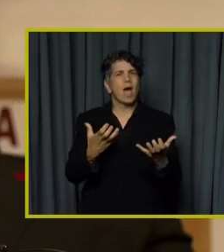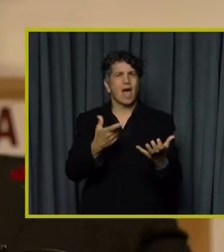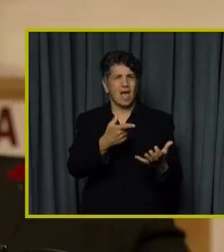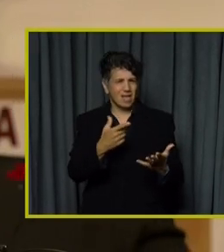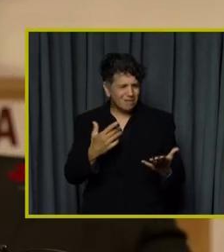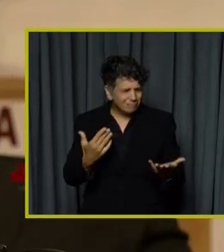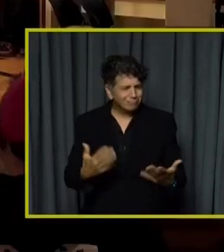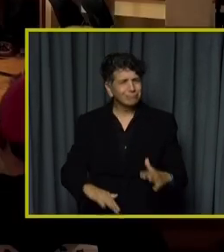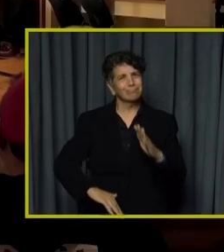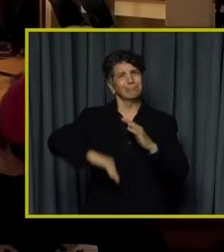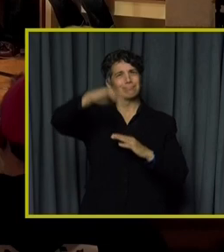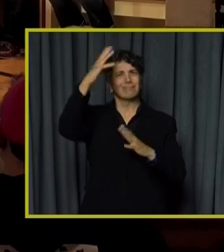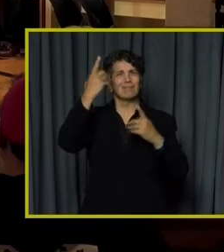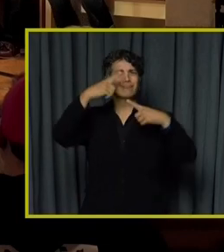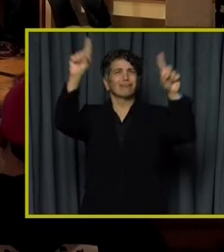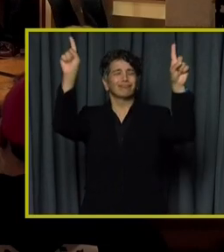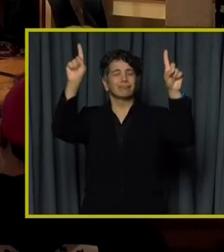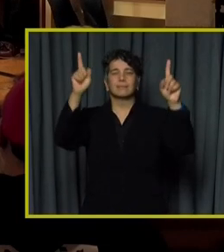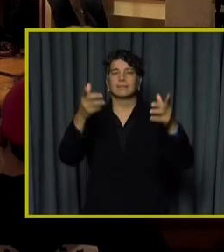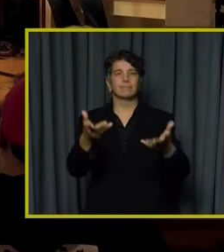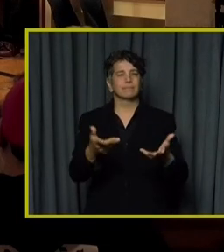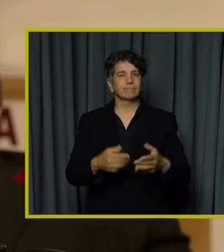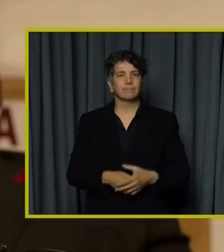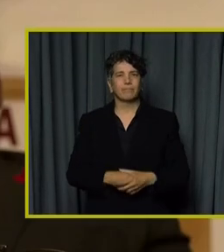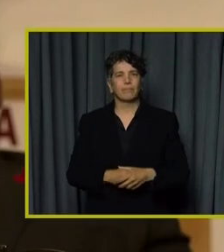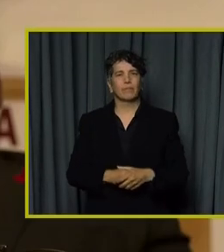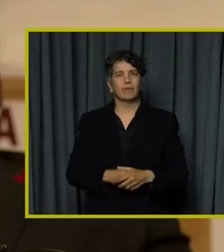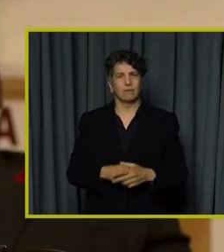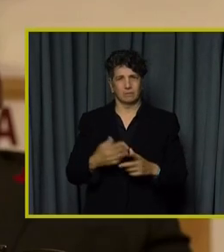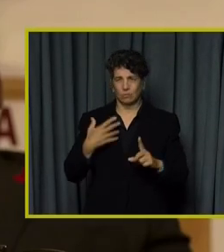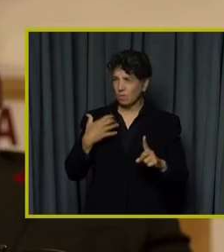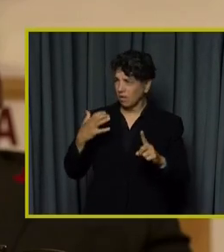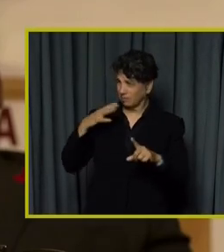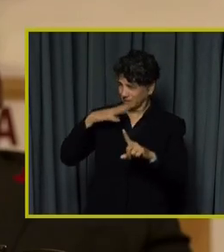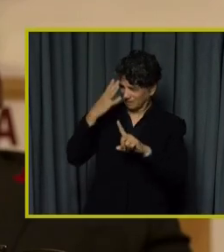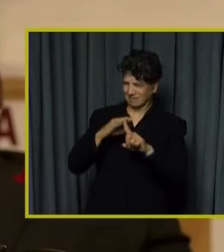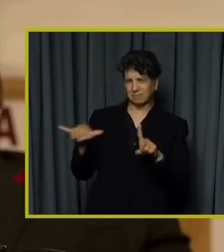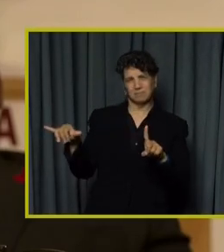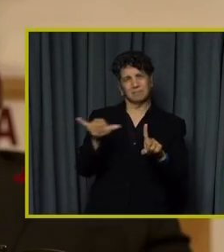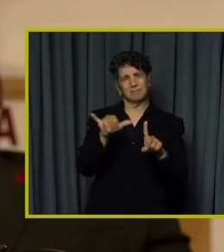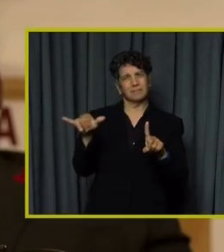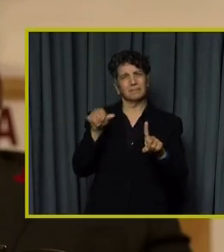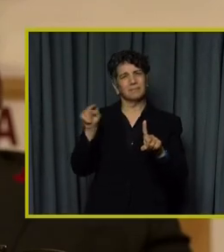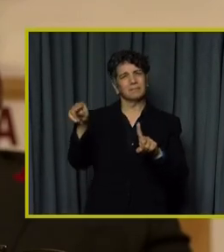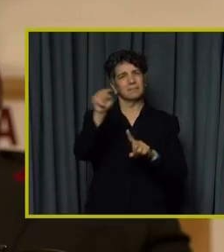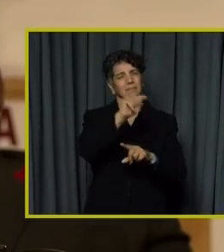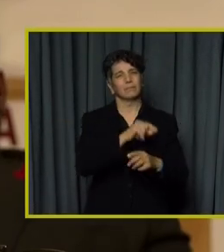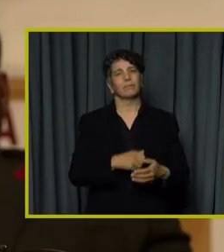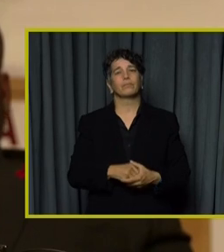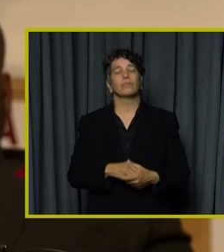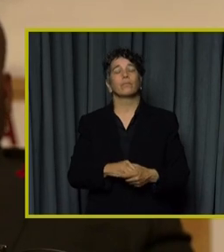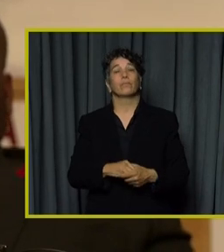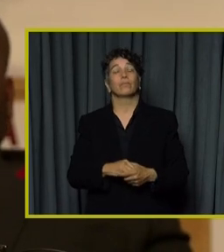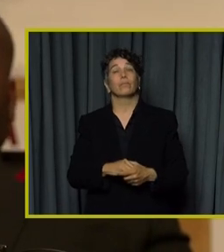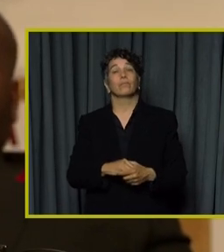be no different. And on that day, we were firmly launched into the shadows.